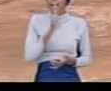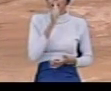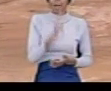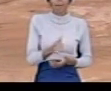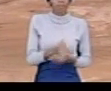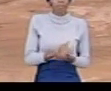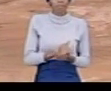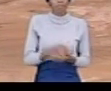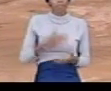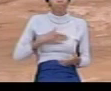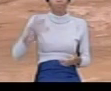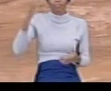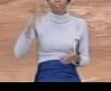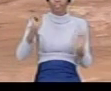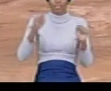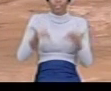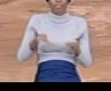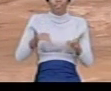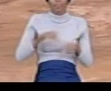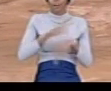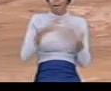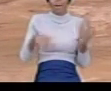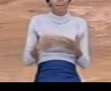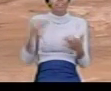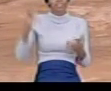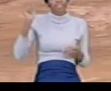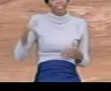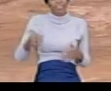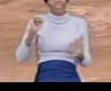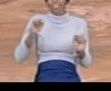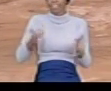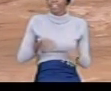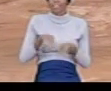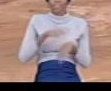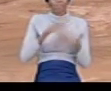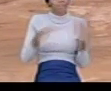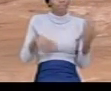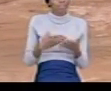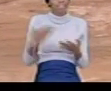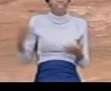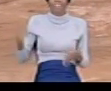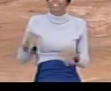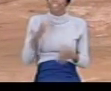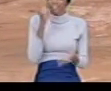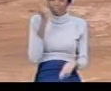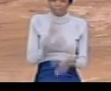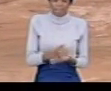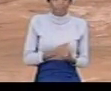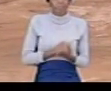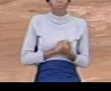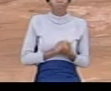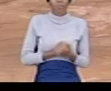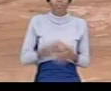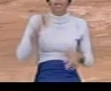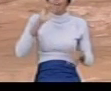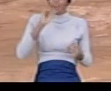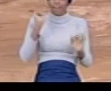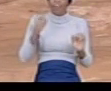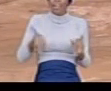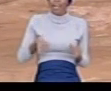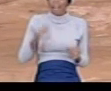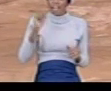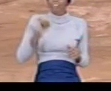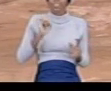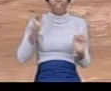am. My God can do all things, oh yes, he can do all things. Oh yes, my God can do all things,